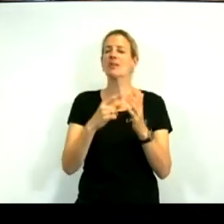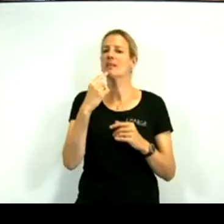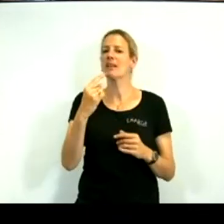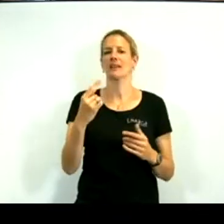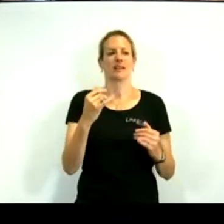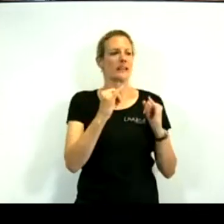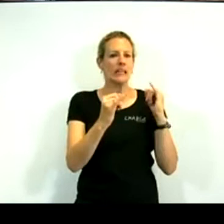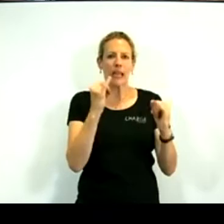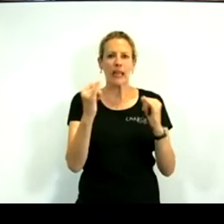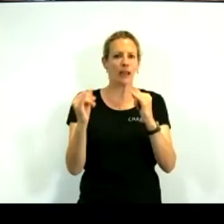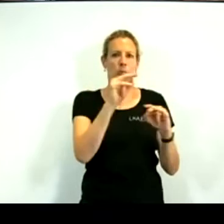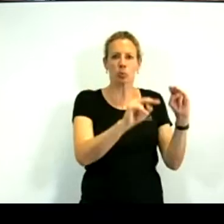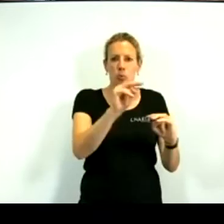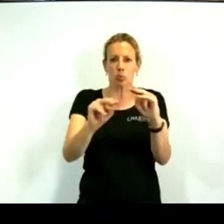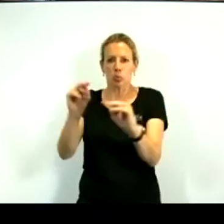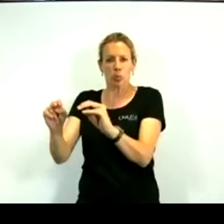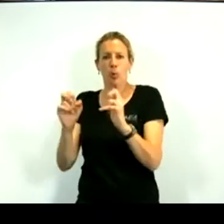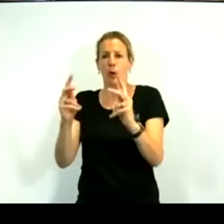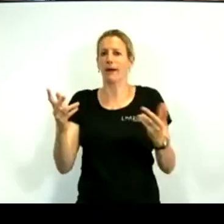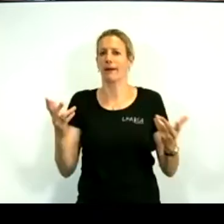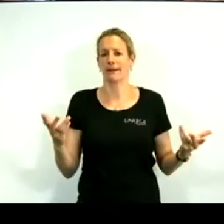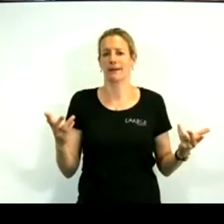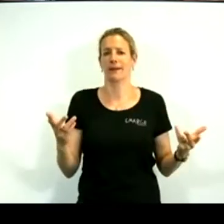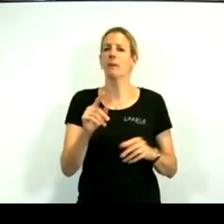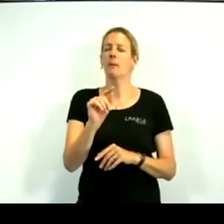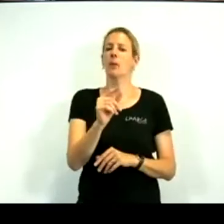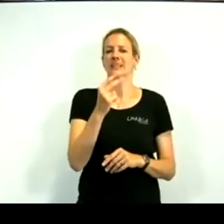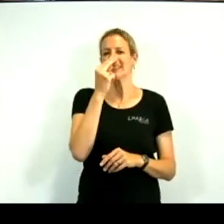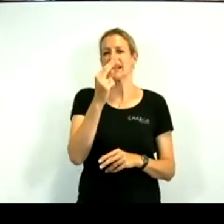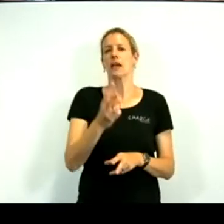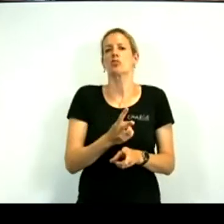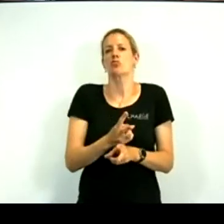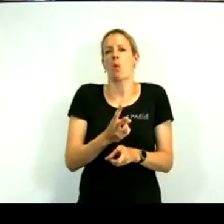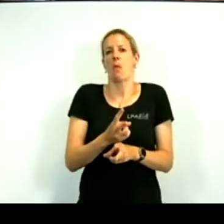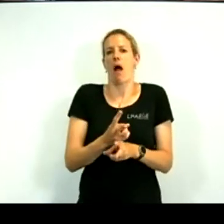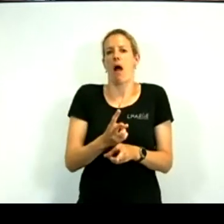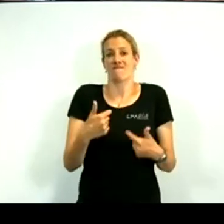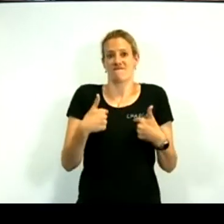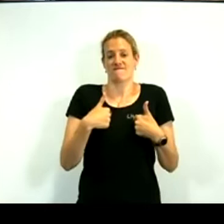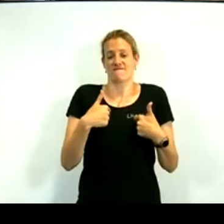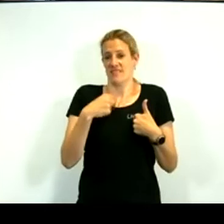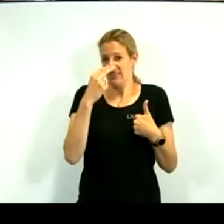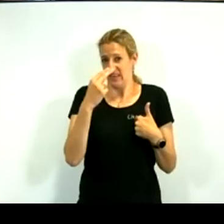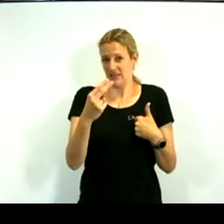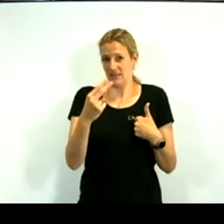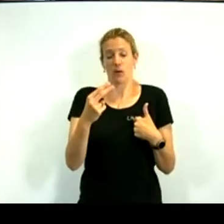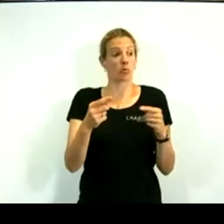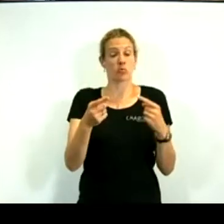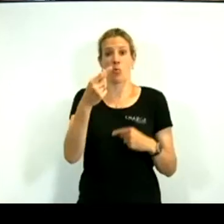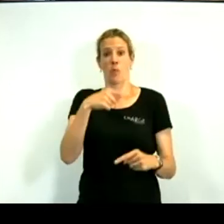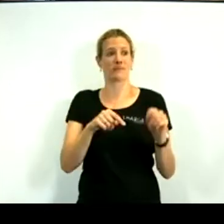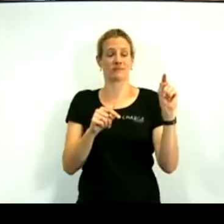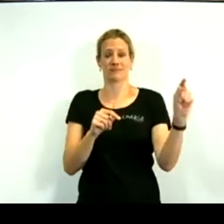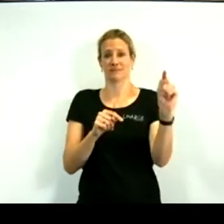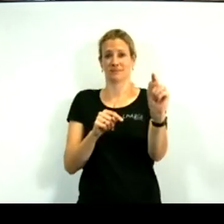vision is my vision. And you think normal vision is your vision. And your child with